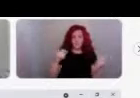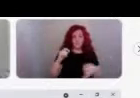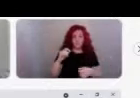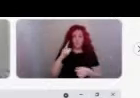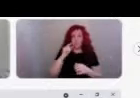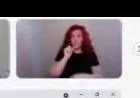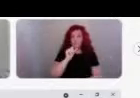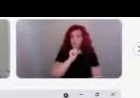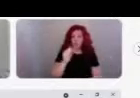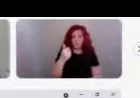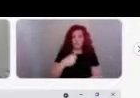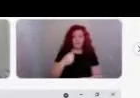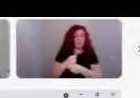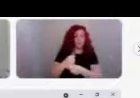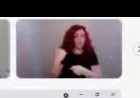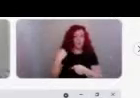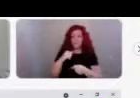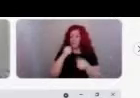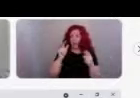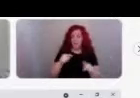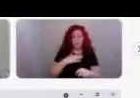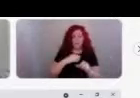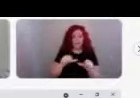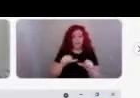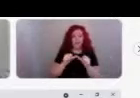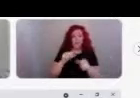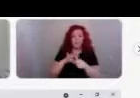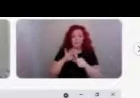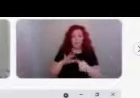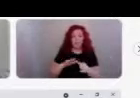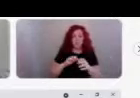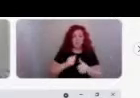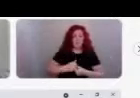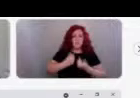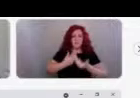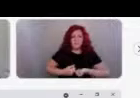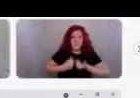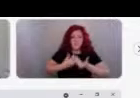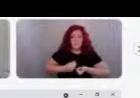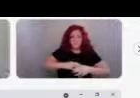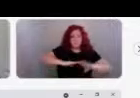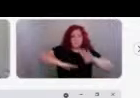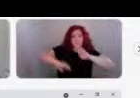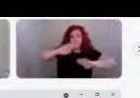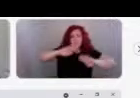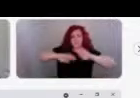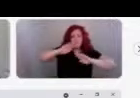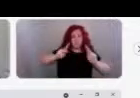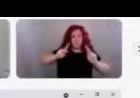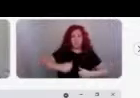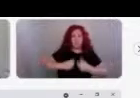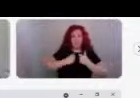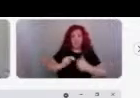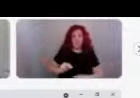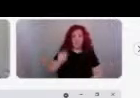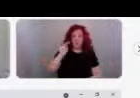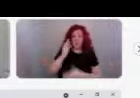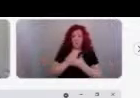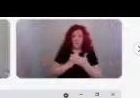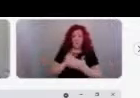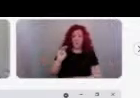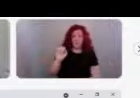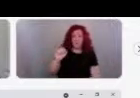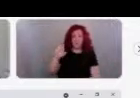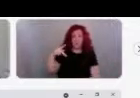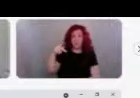happen in my area and voters continually express frustration that people residing in the northern section of maricopa county cave